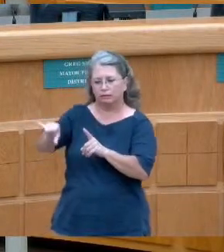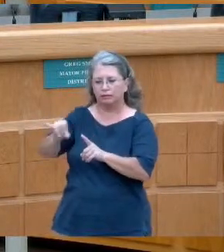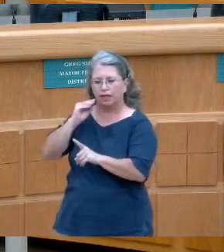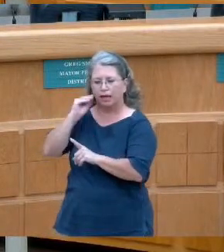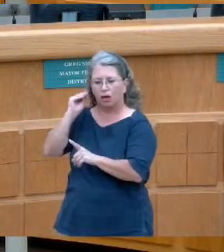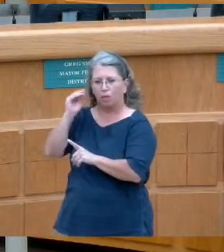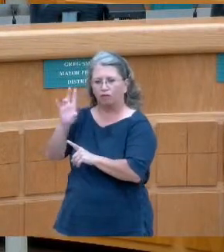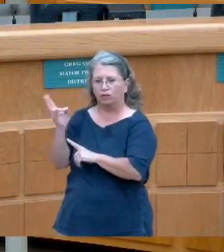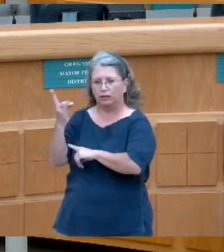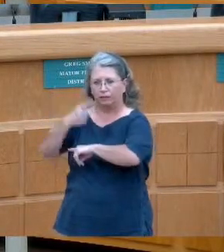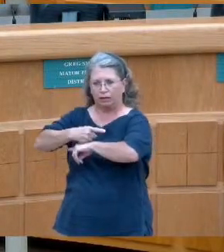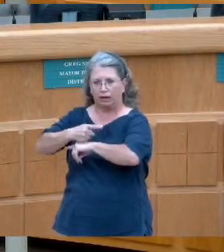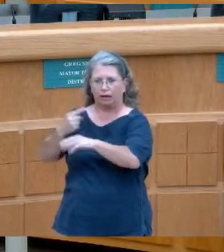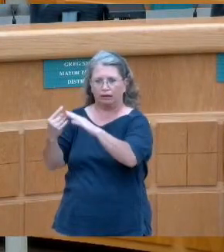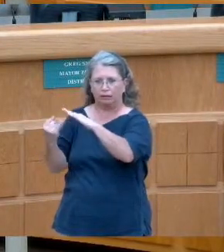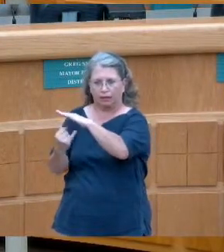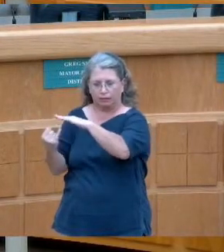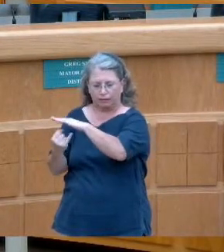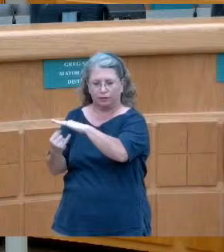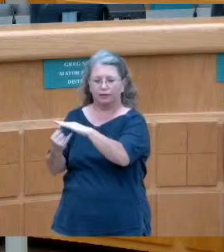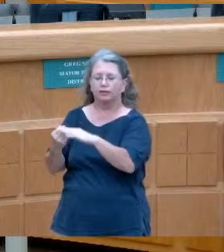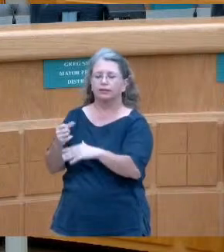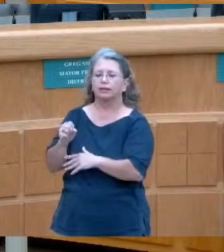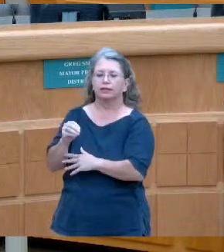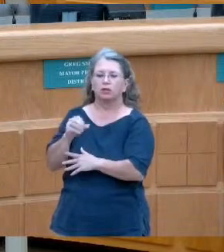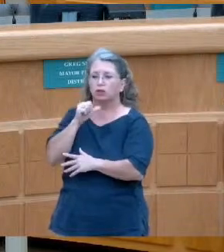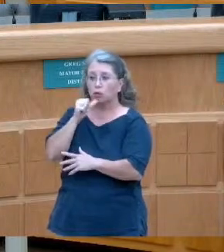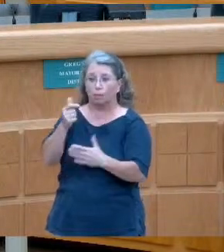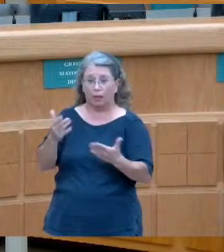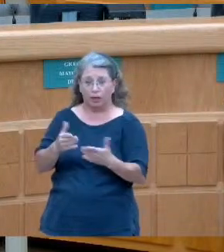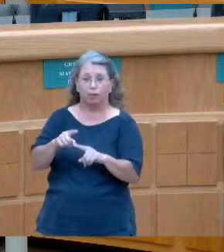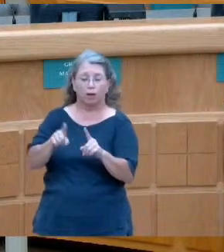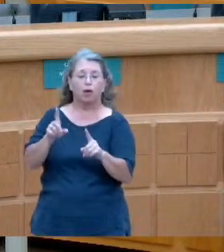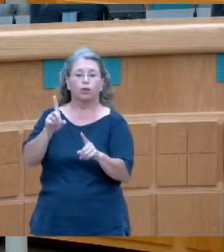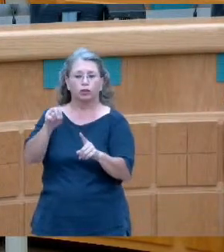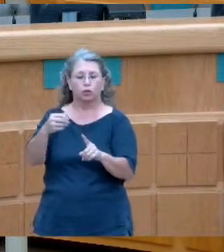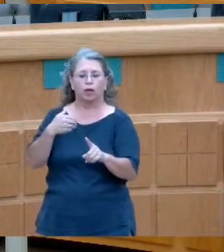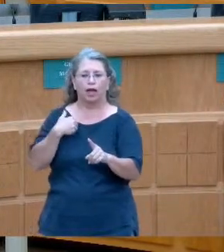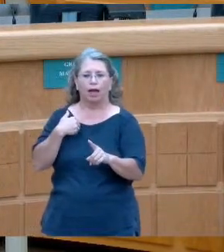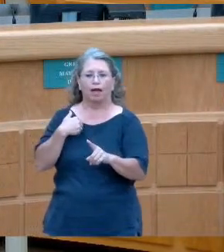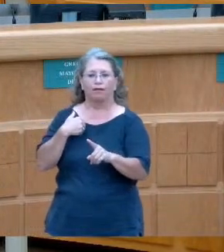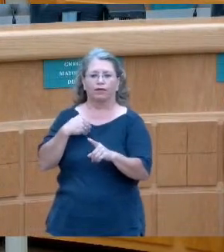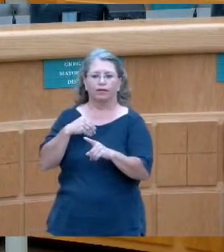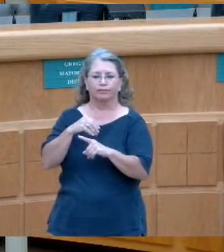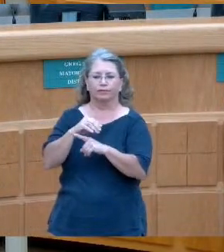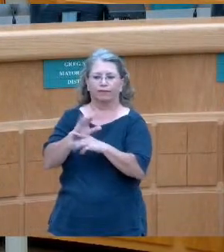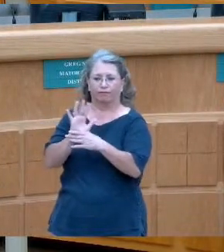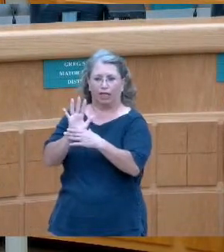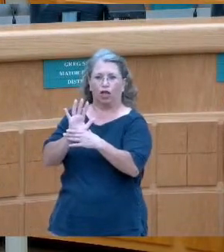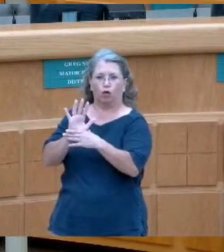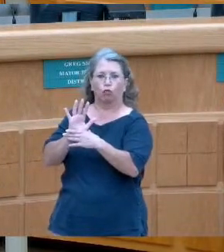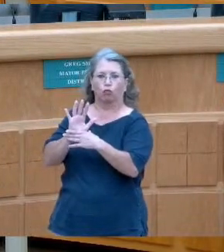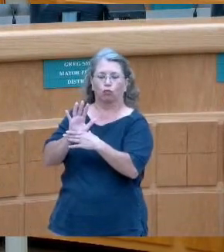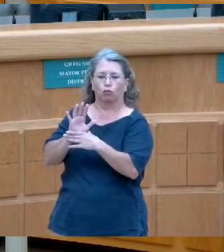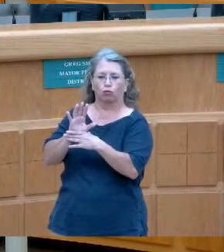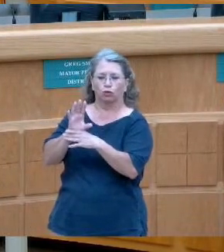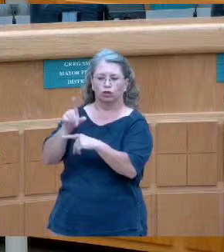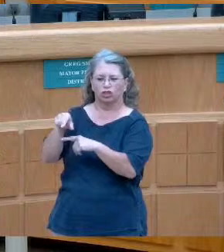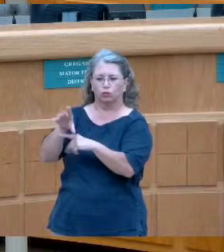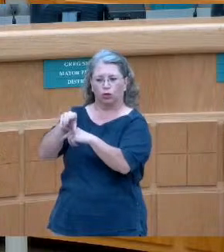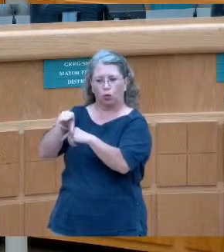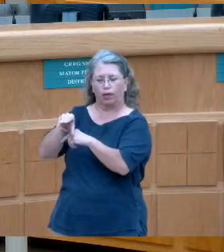confinement situation. But anyway, so she won't be here, but we do have a recording that she recorded today, and we'll show that at the end